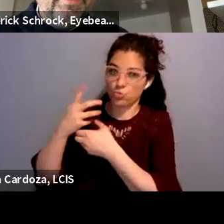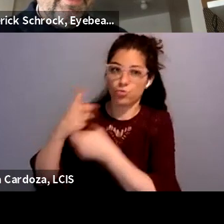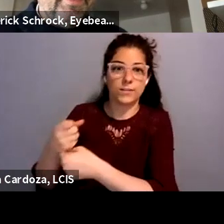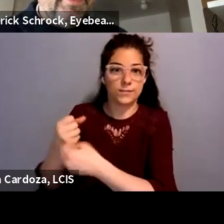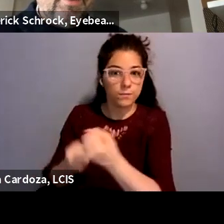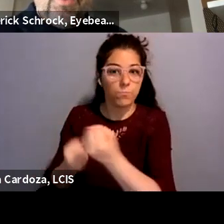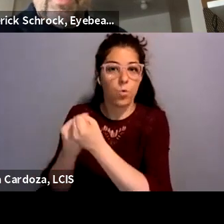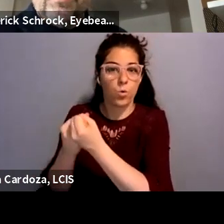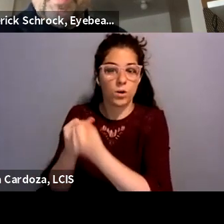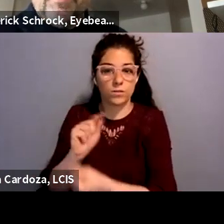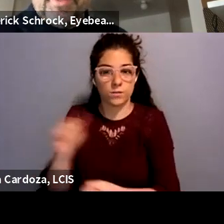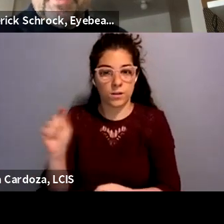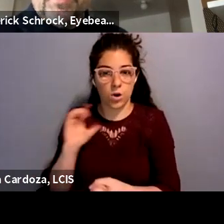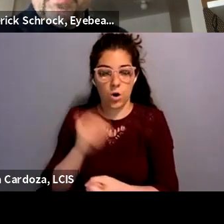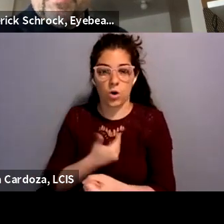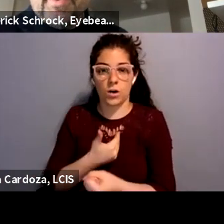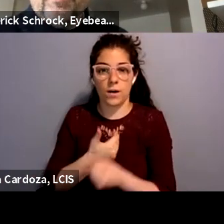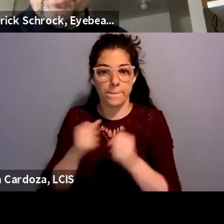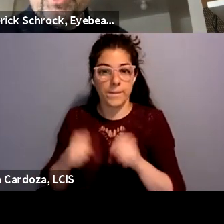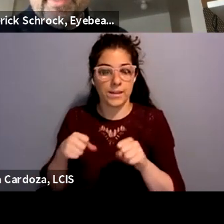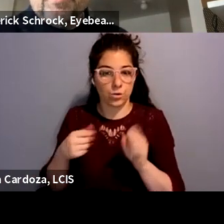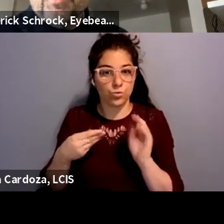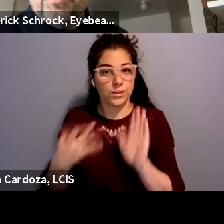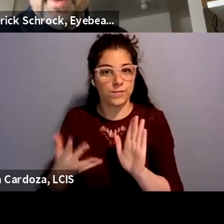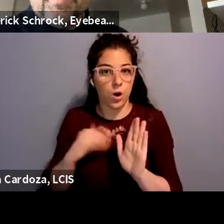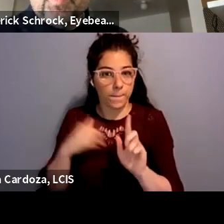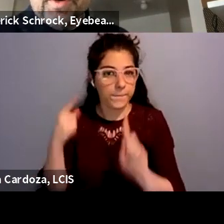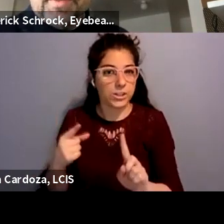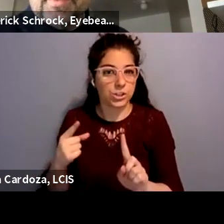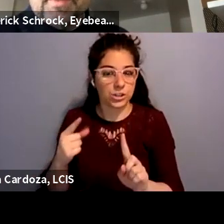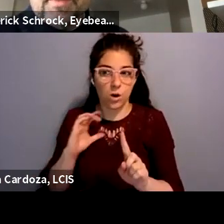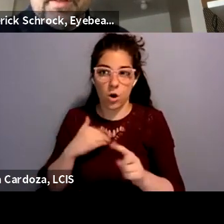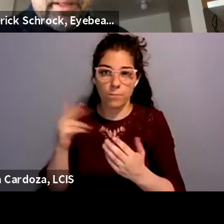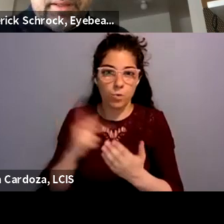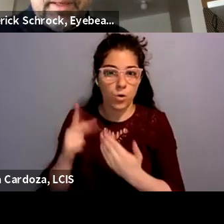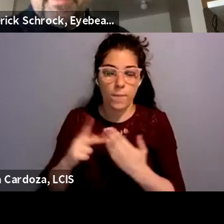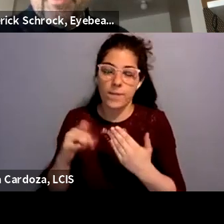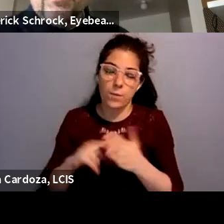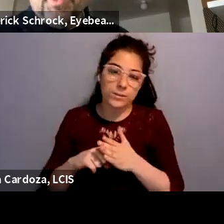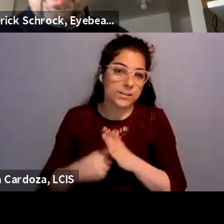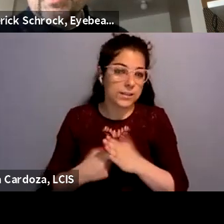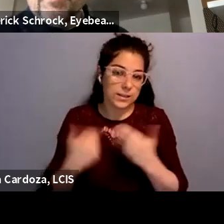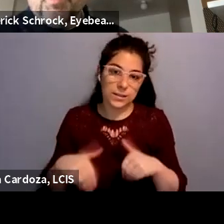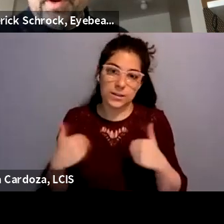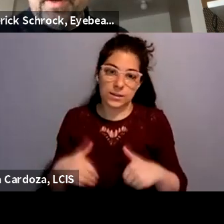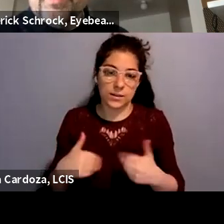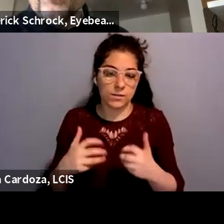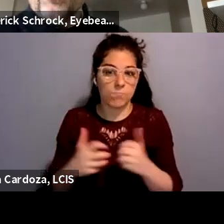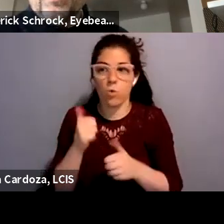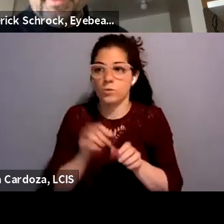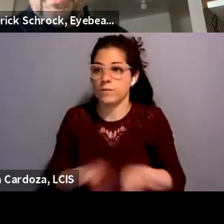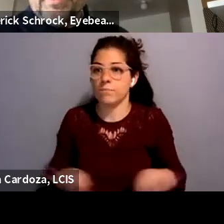support in our ability to deliver on our mission and our programs was the single most